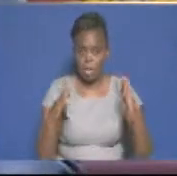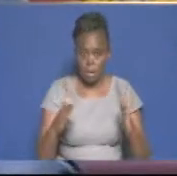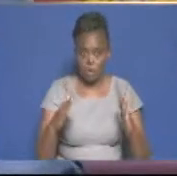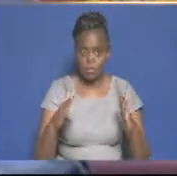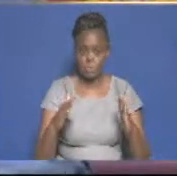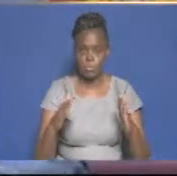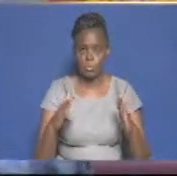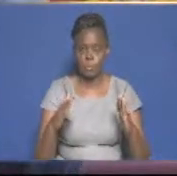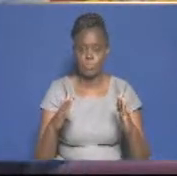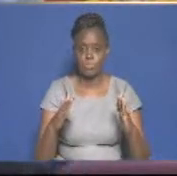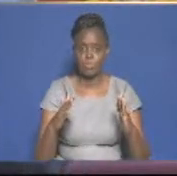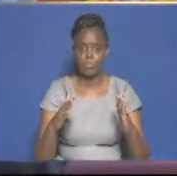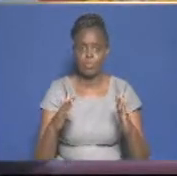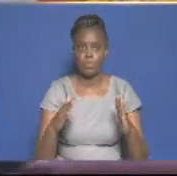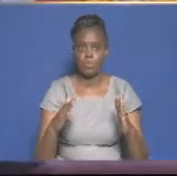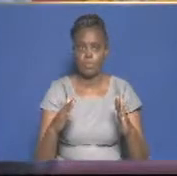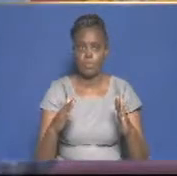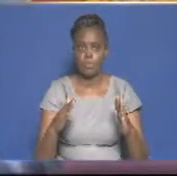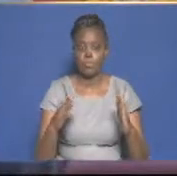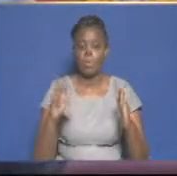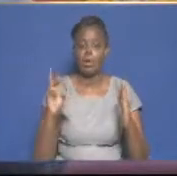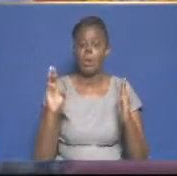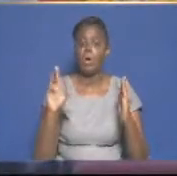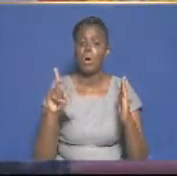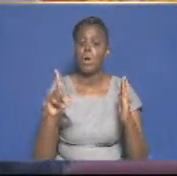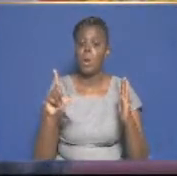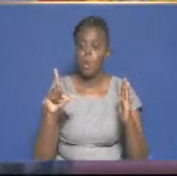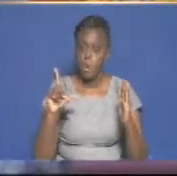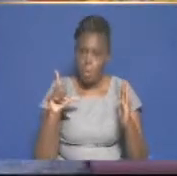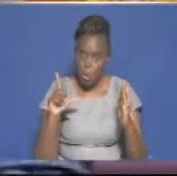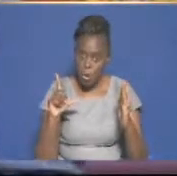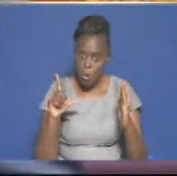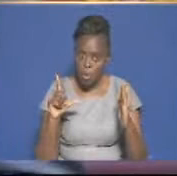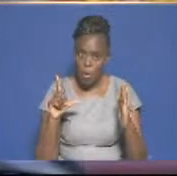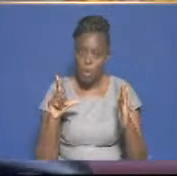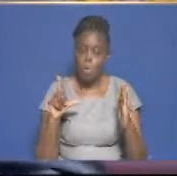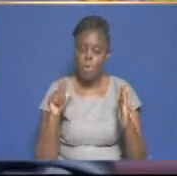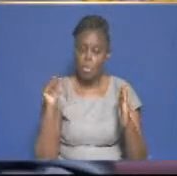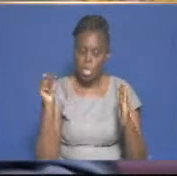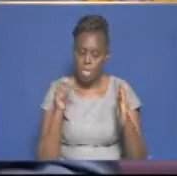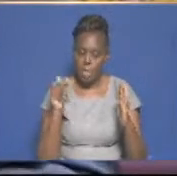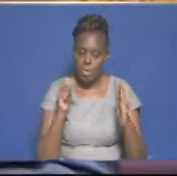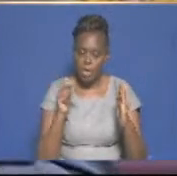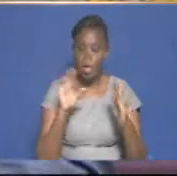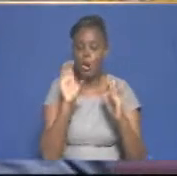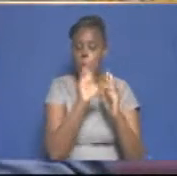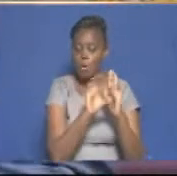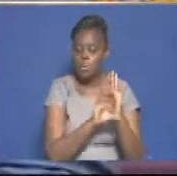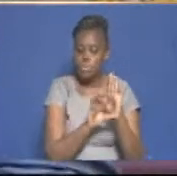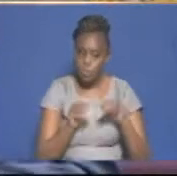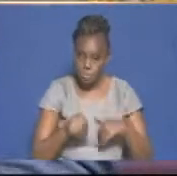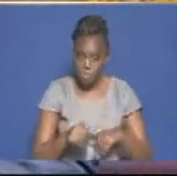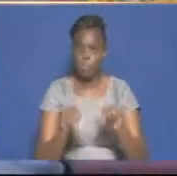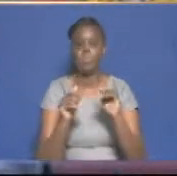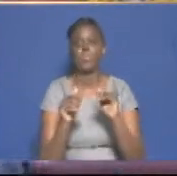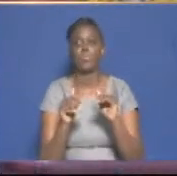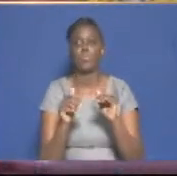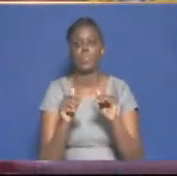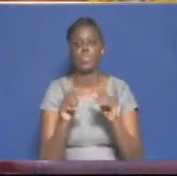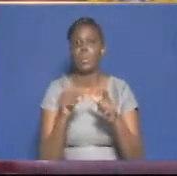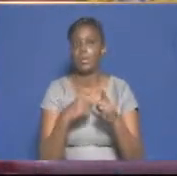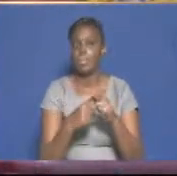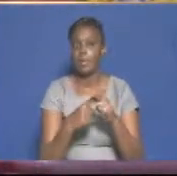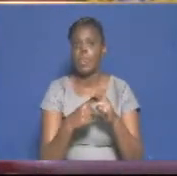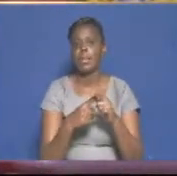too, that provision in the law is not unconstitutional. If it were, then even